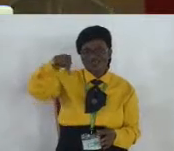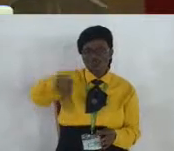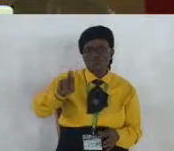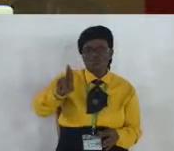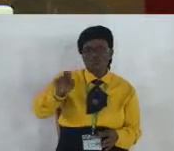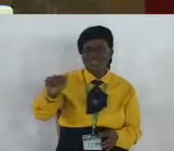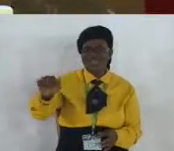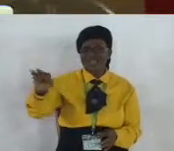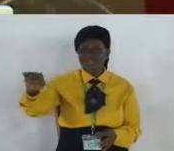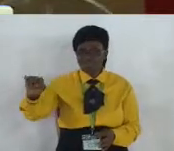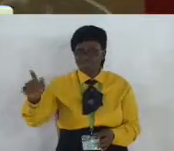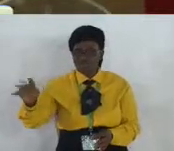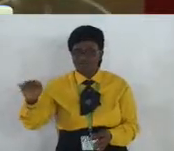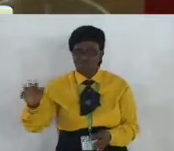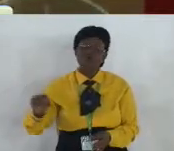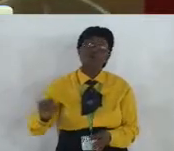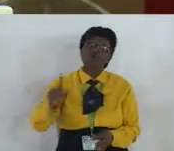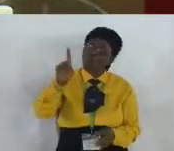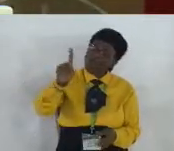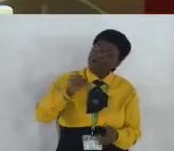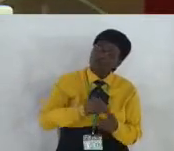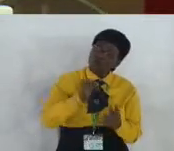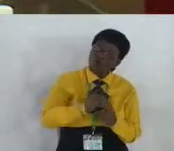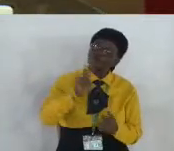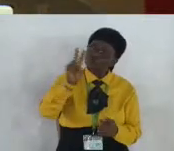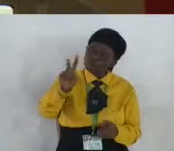just understand.